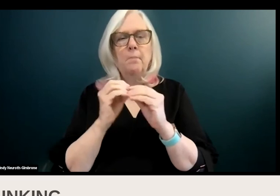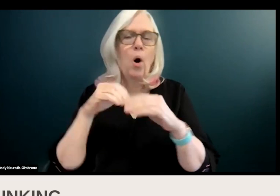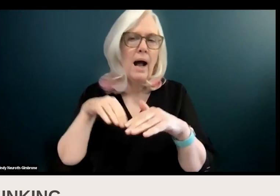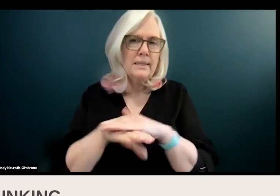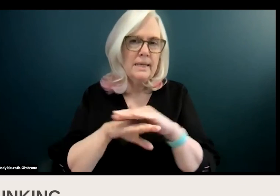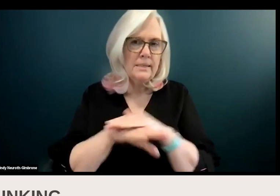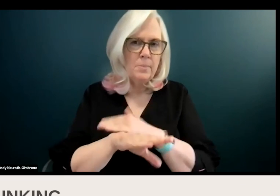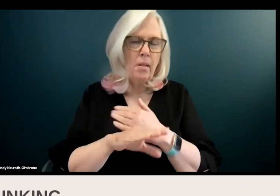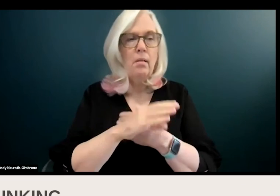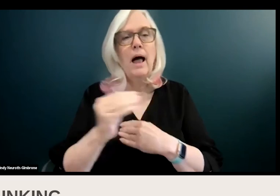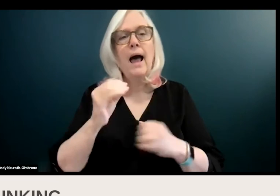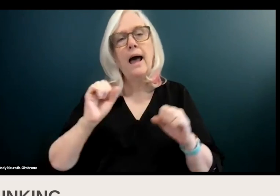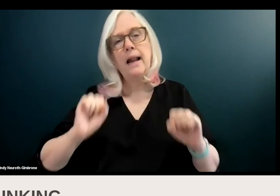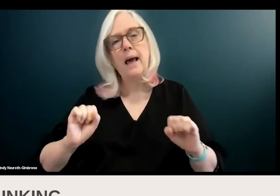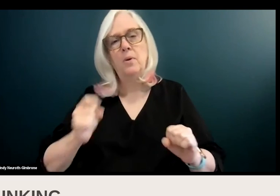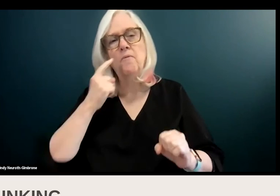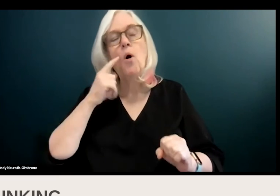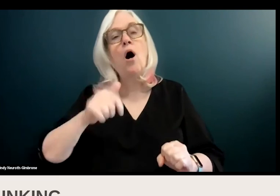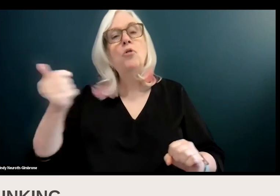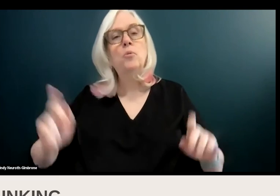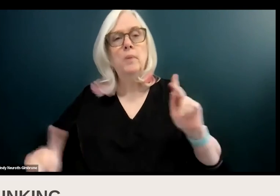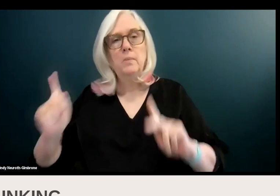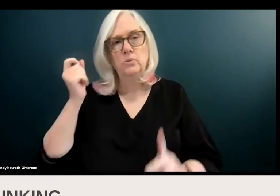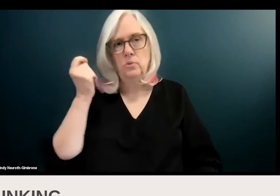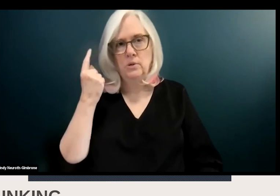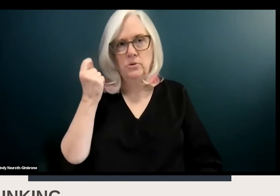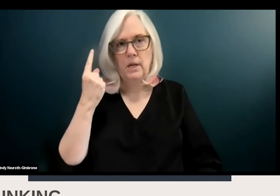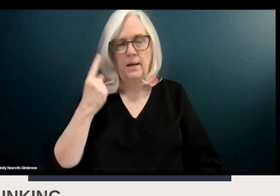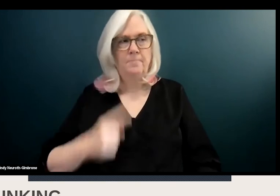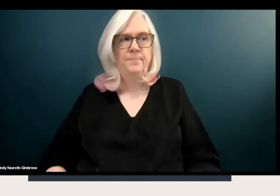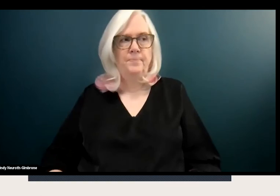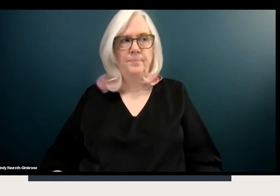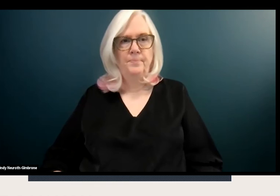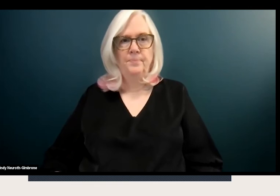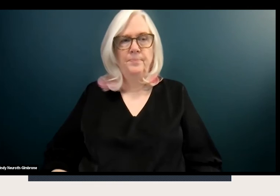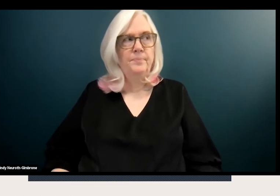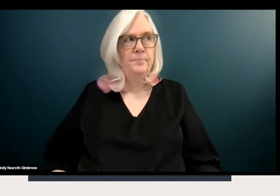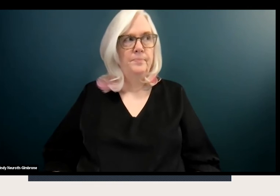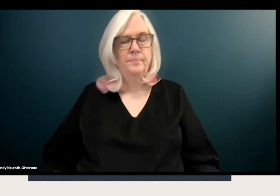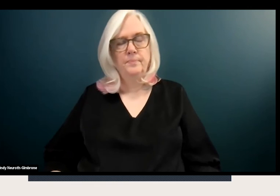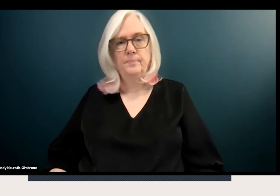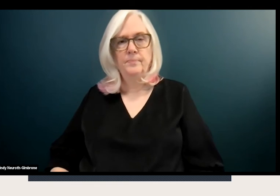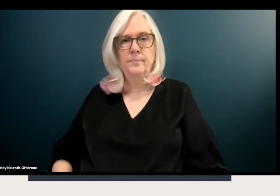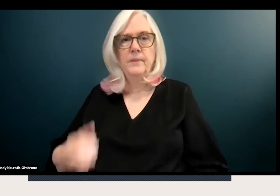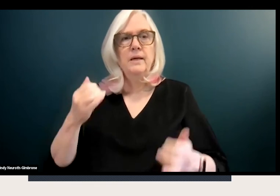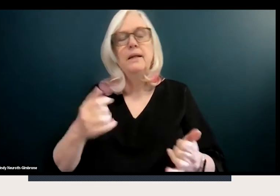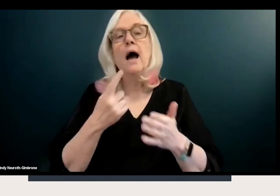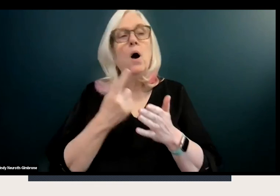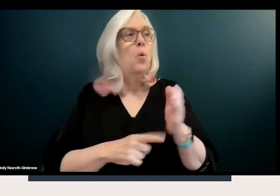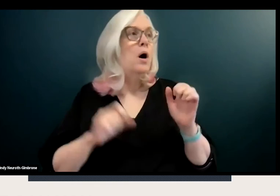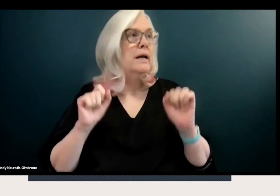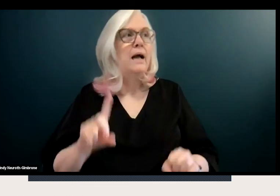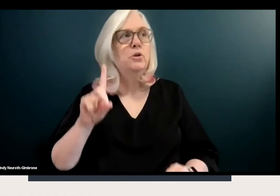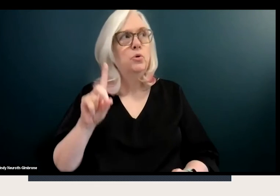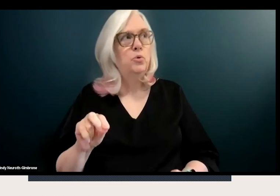understandable to others. So what can you do other than